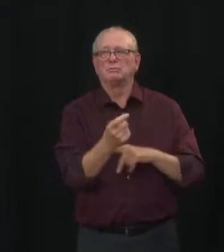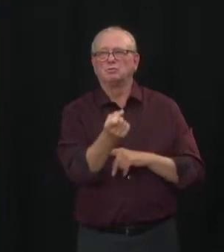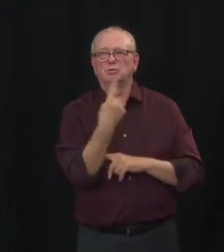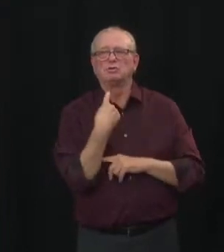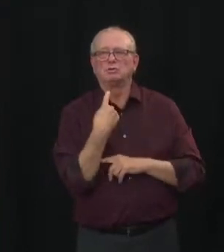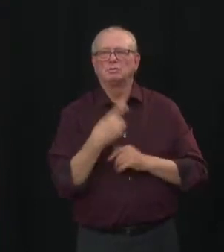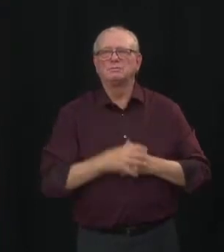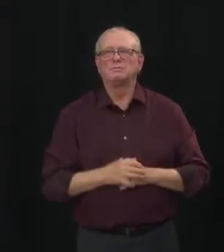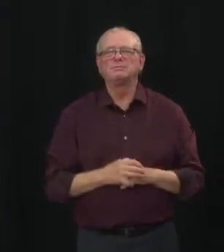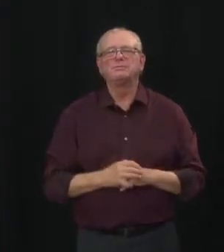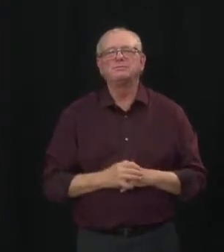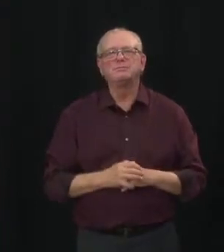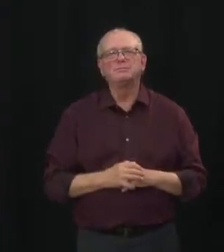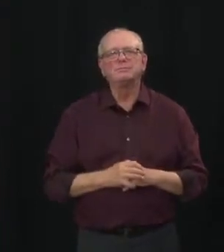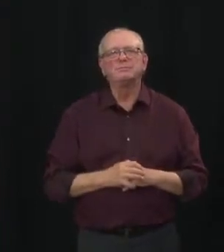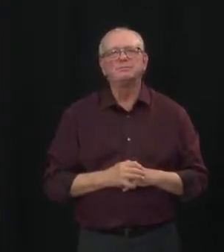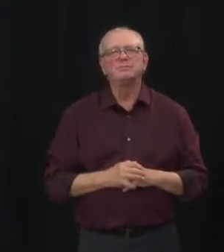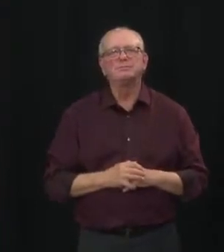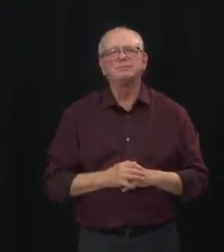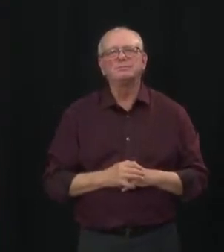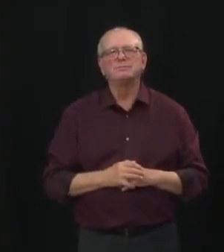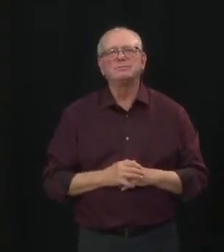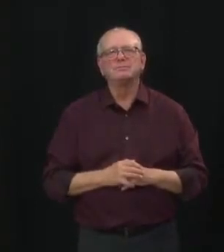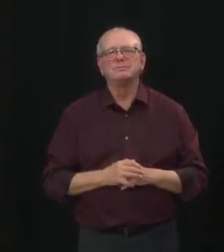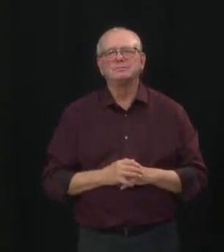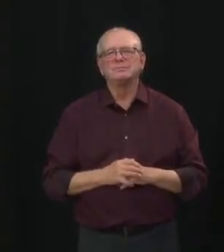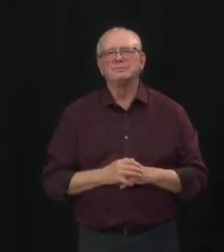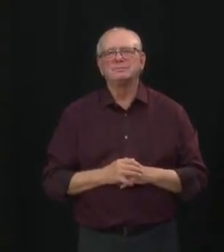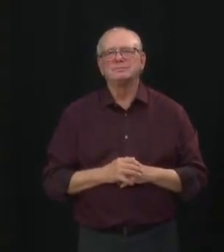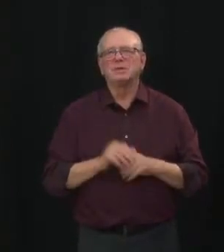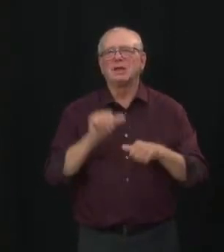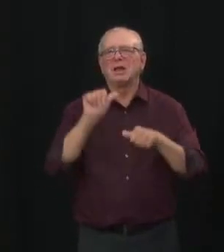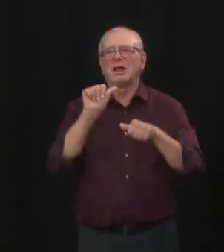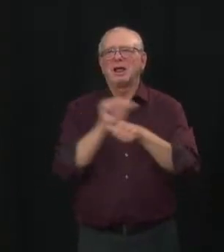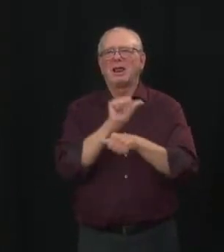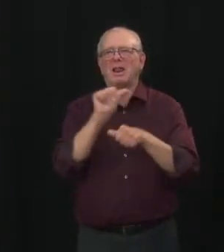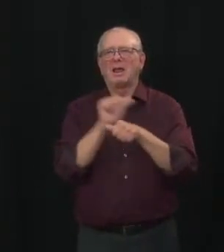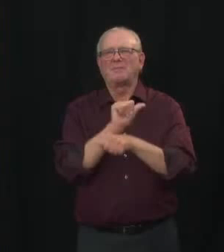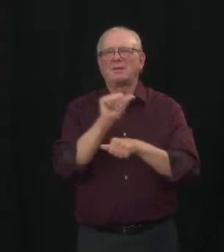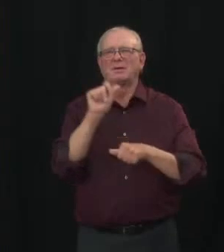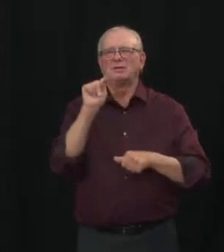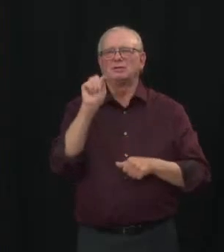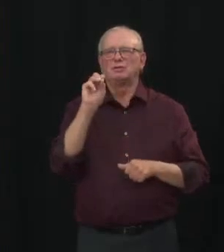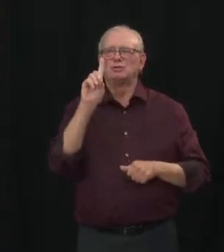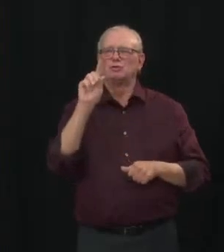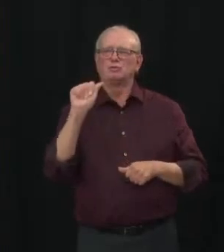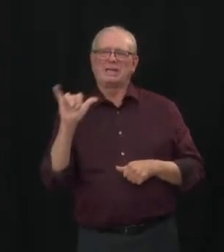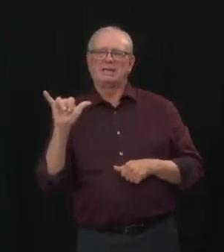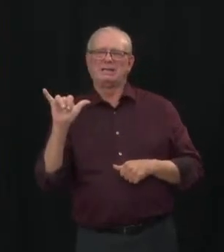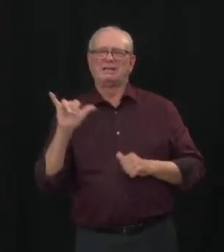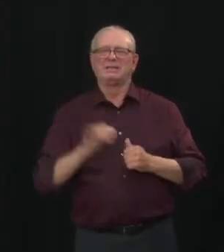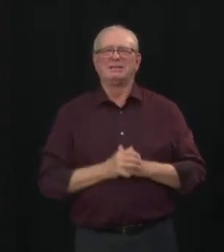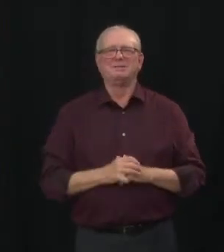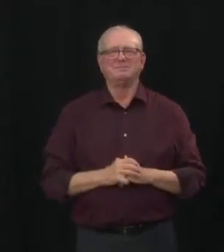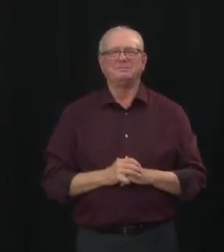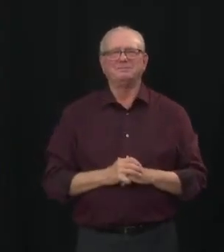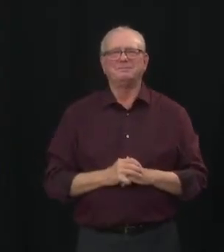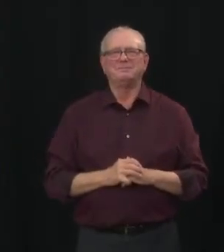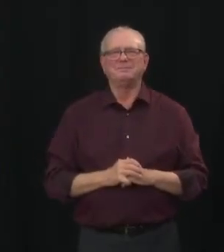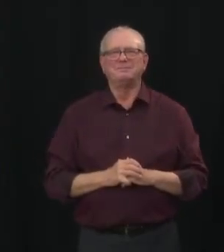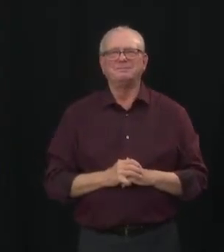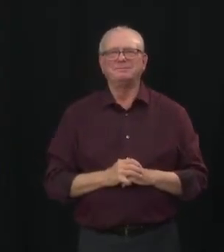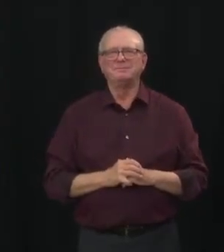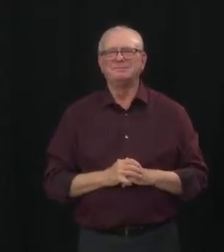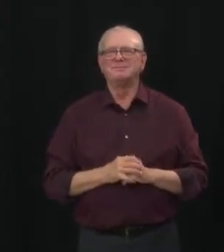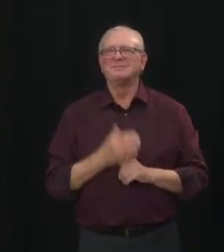line. Catherine Grikowski, Alberta Today. Thanks for taking my question. First question's for Dr. Hinshaw, and this